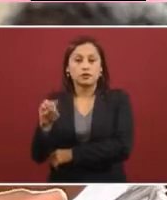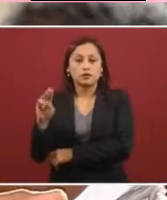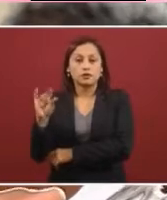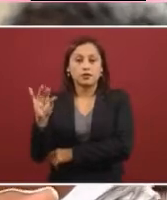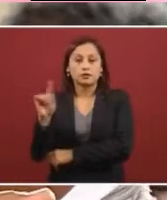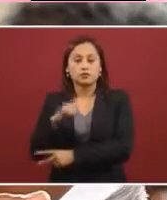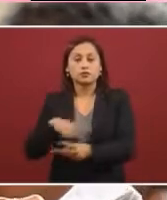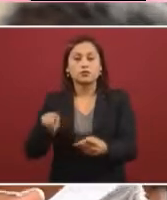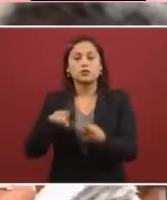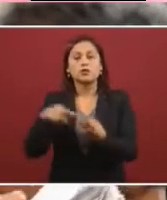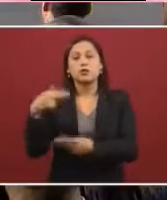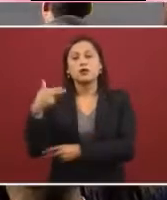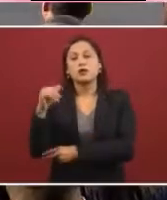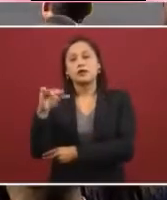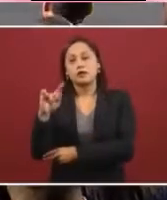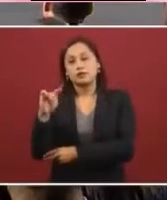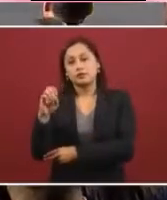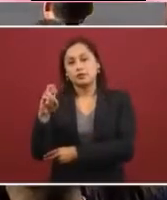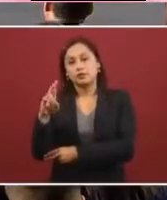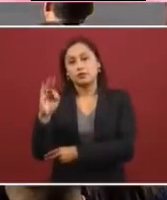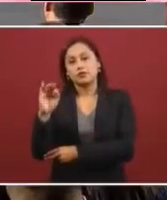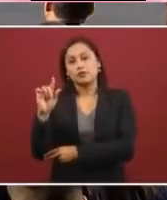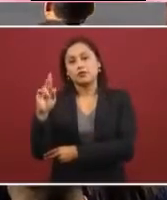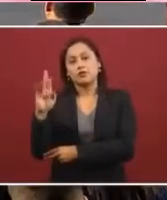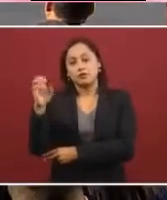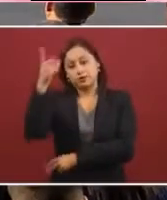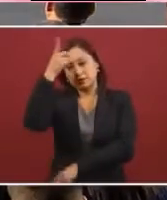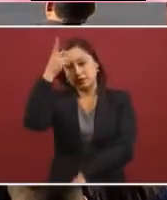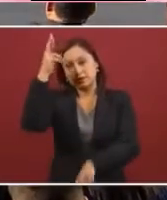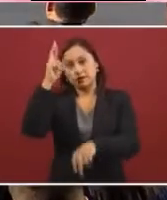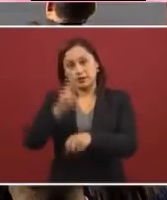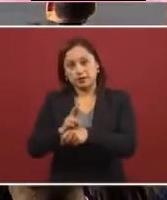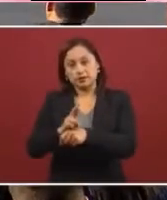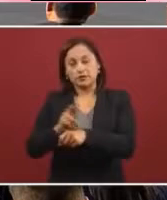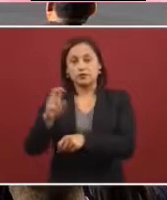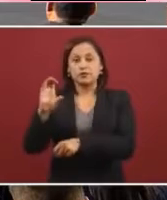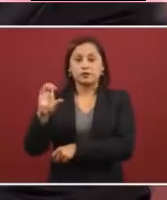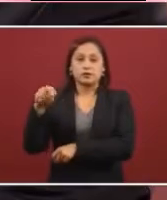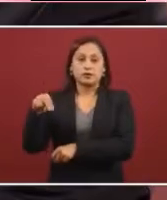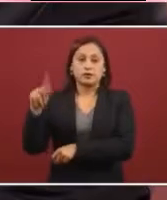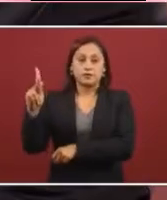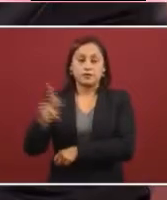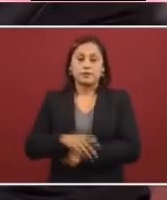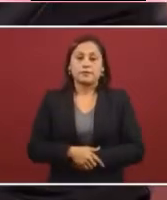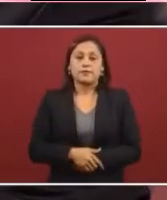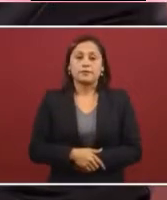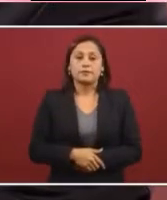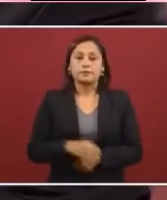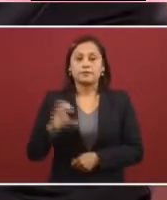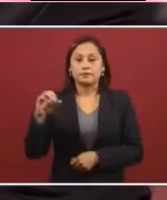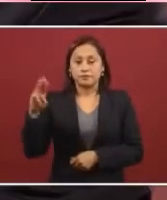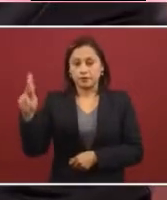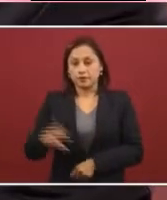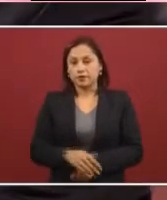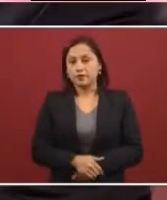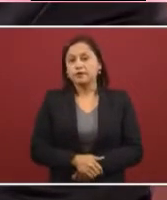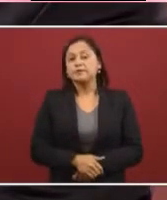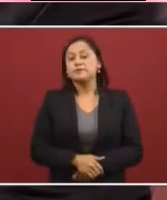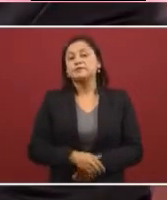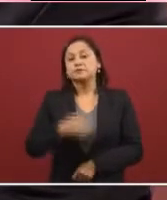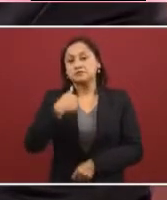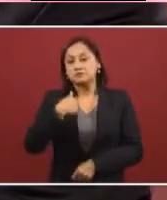Rismatzur was in charge of, and Victor Flores was in charge of this. I have